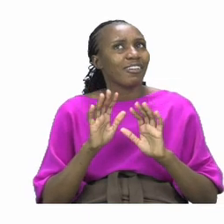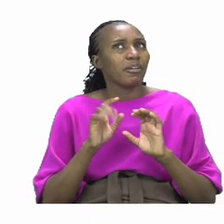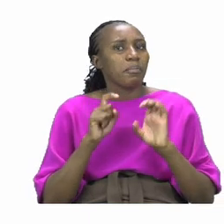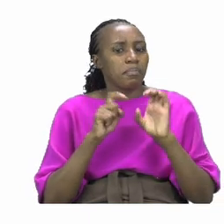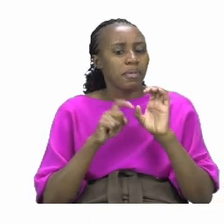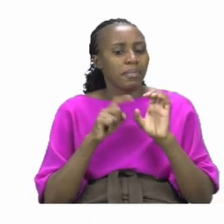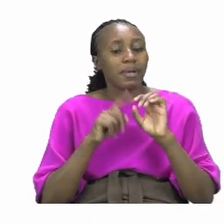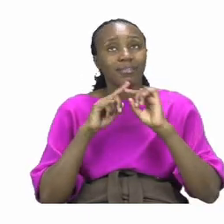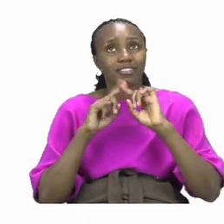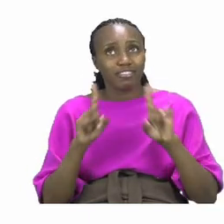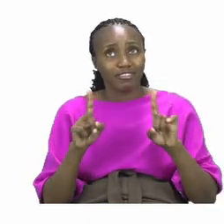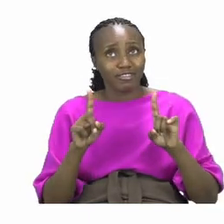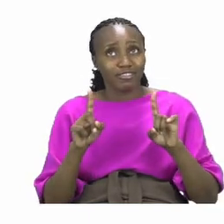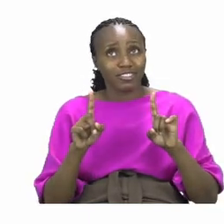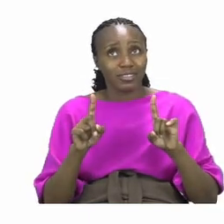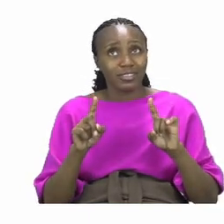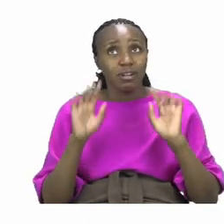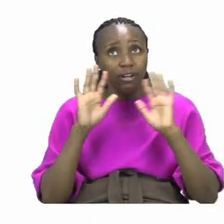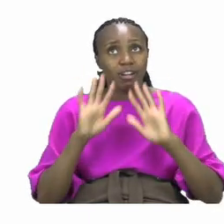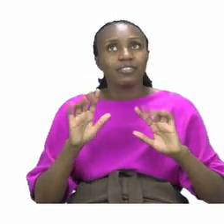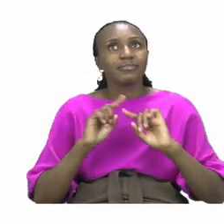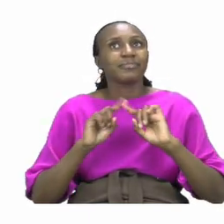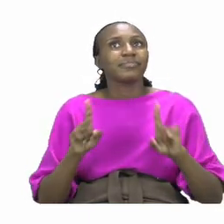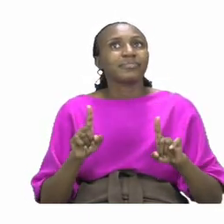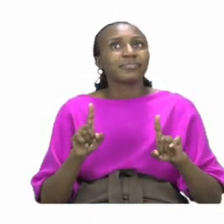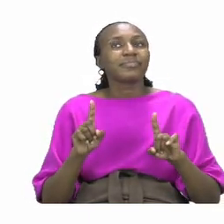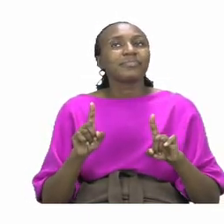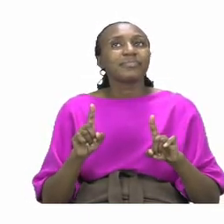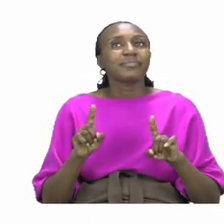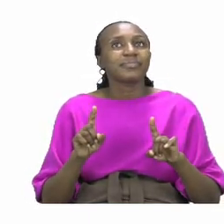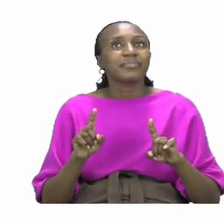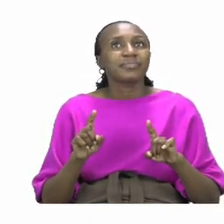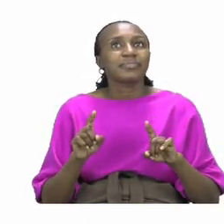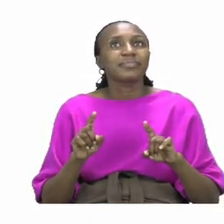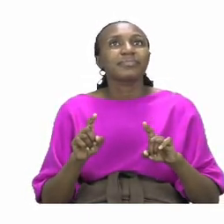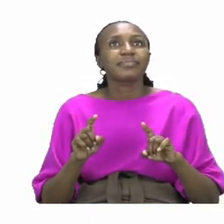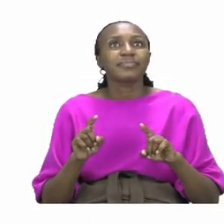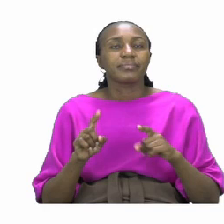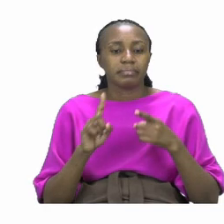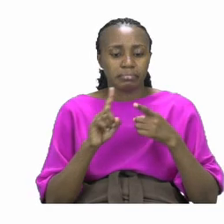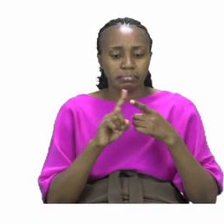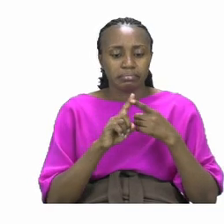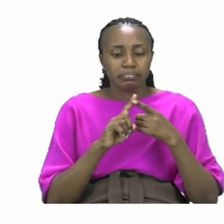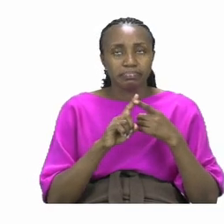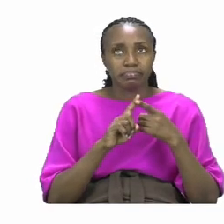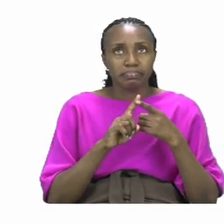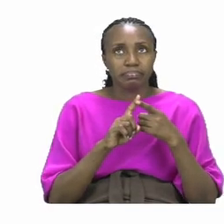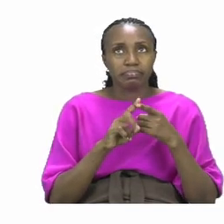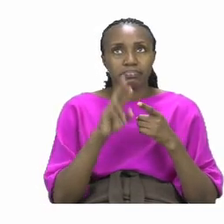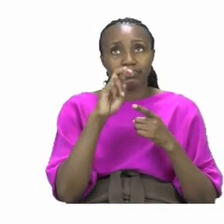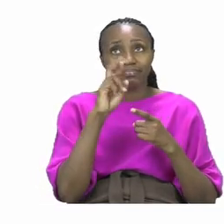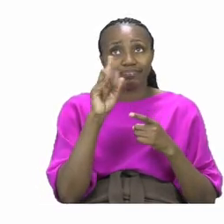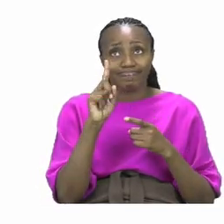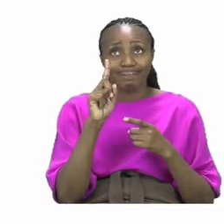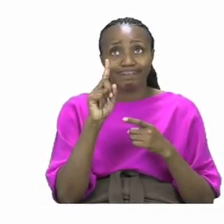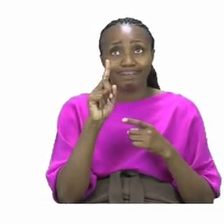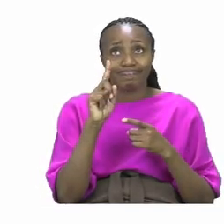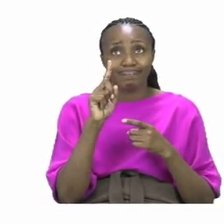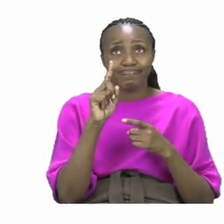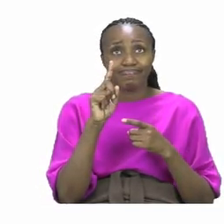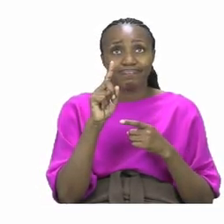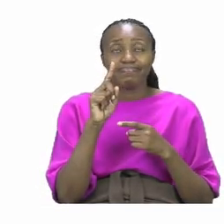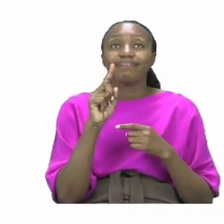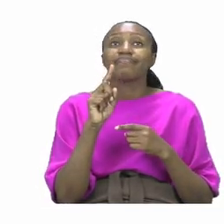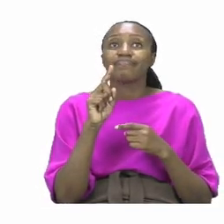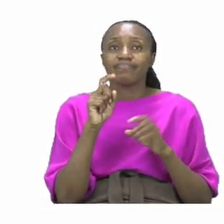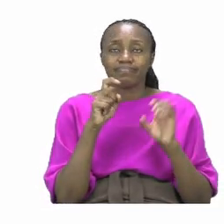two different colors. The first coin that you're going to see is the $1 coin. Now, the $1